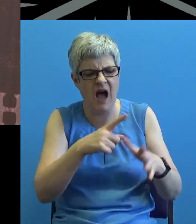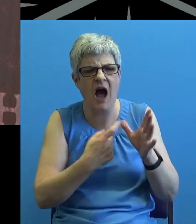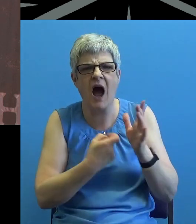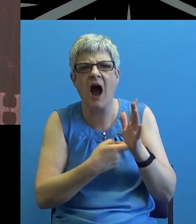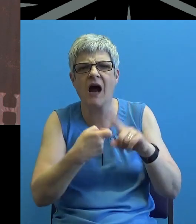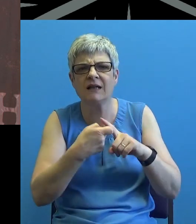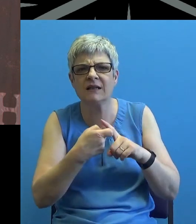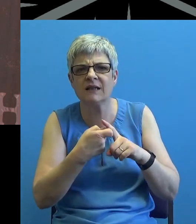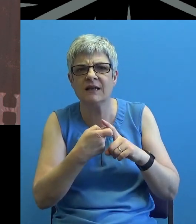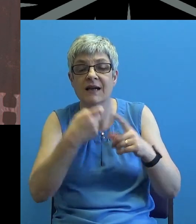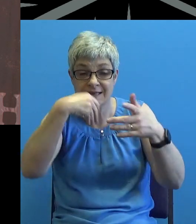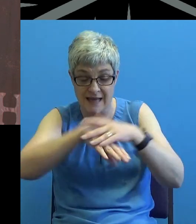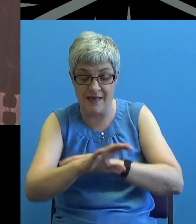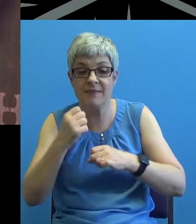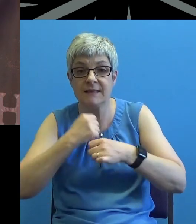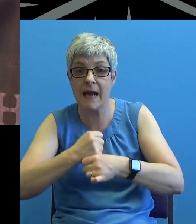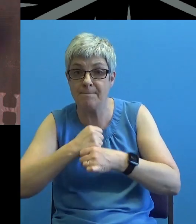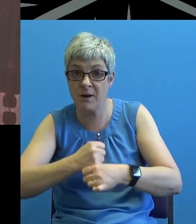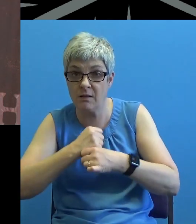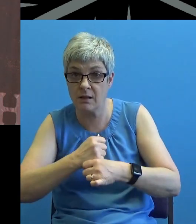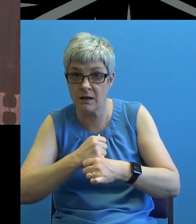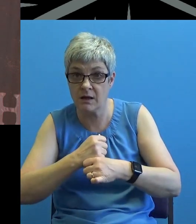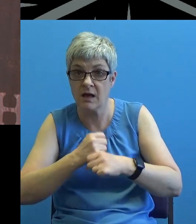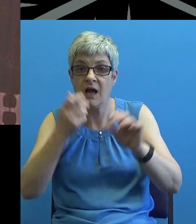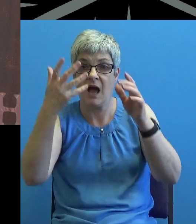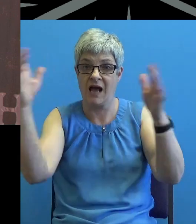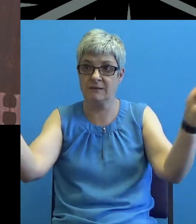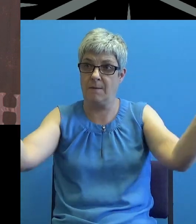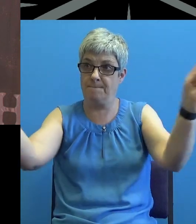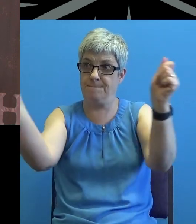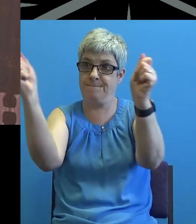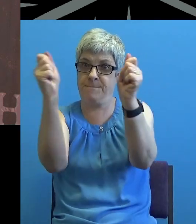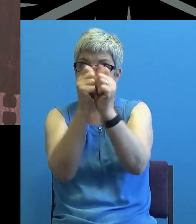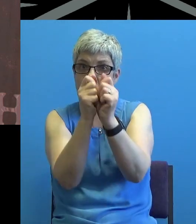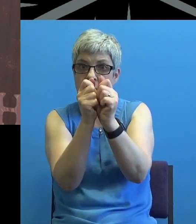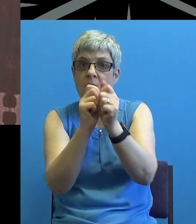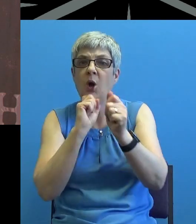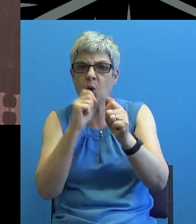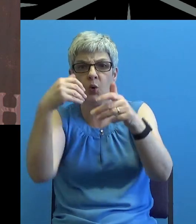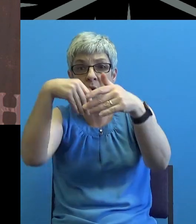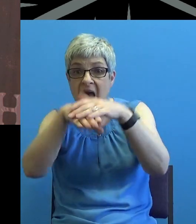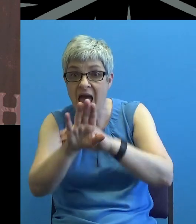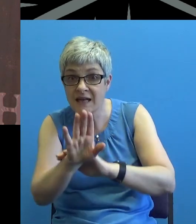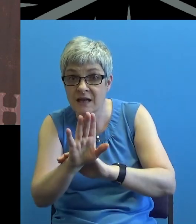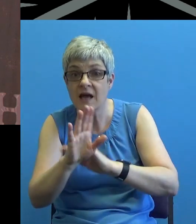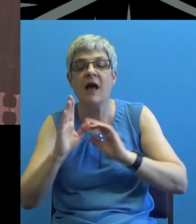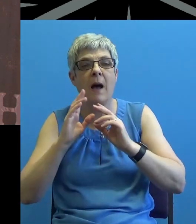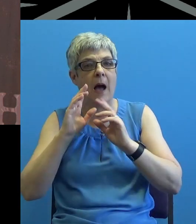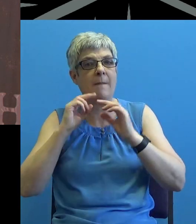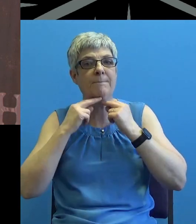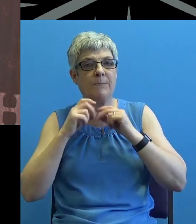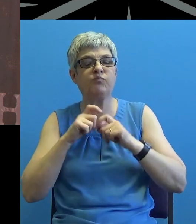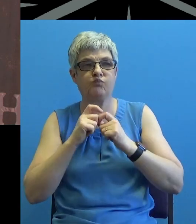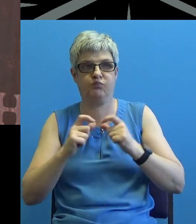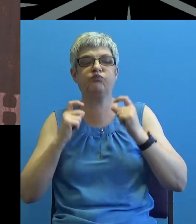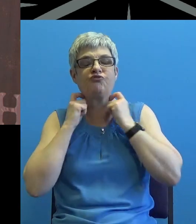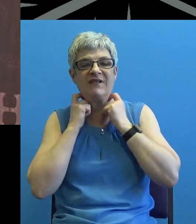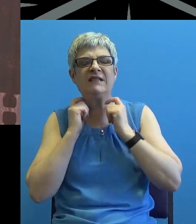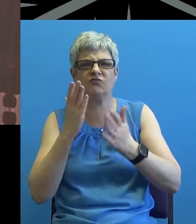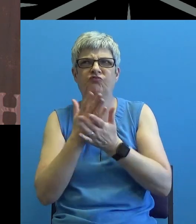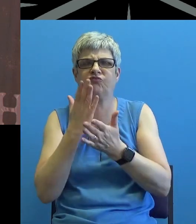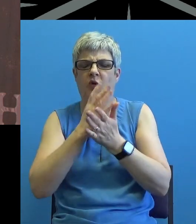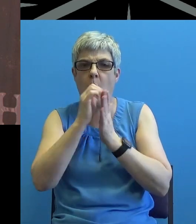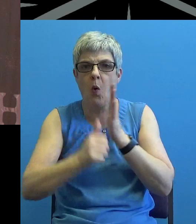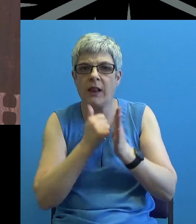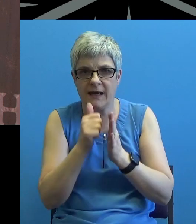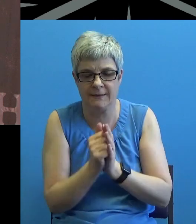same ark, is in the temple, cut off by a thick curtain, only to be approached by the holy priest. And here